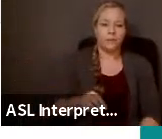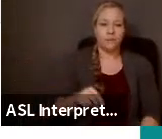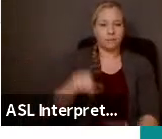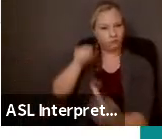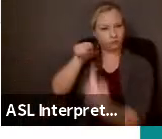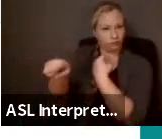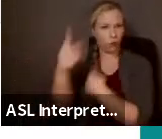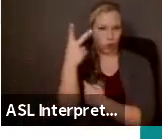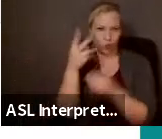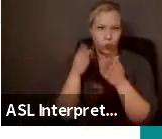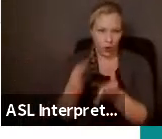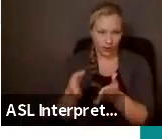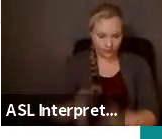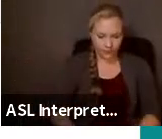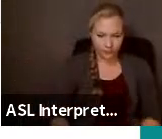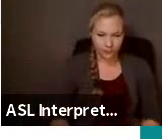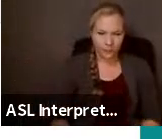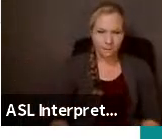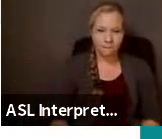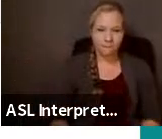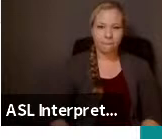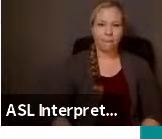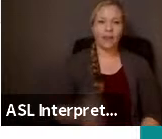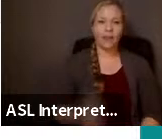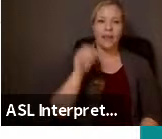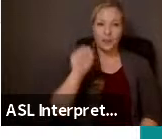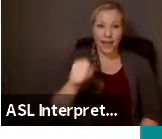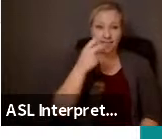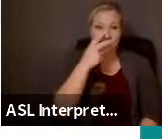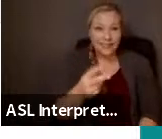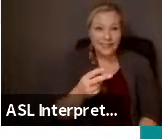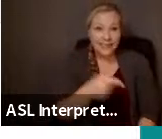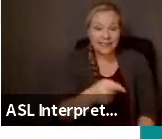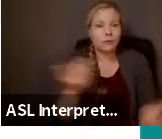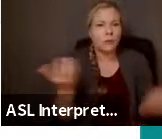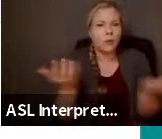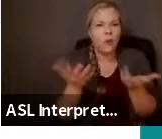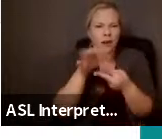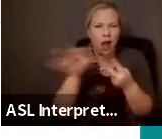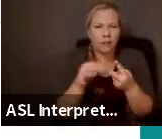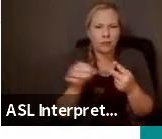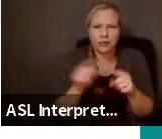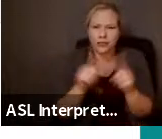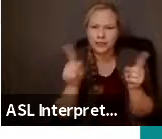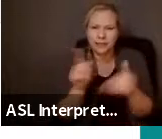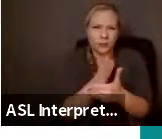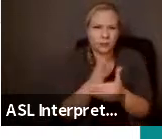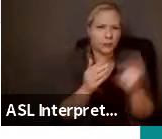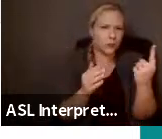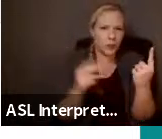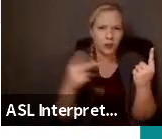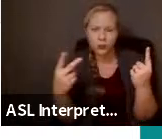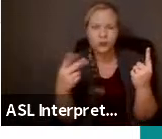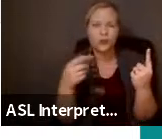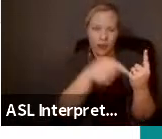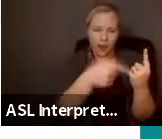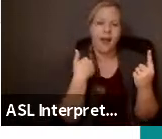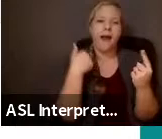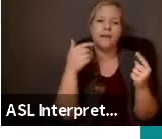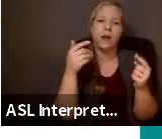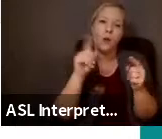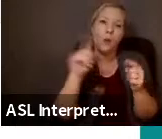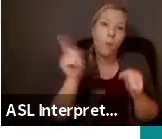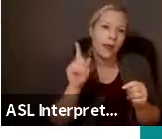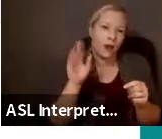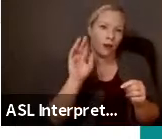there are a number of connections that we need to think about. Right, on Hayden Island, we need to think about how this path is